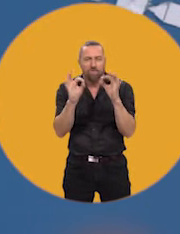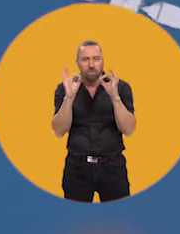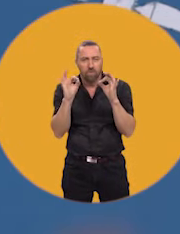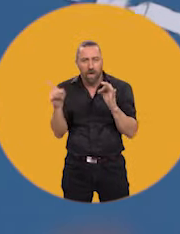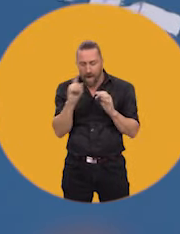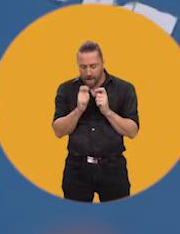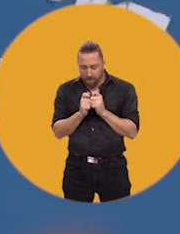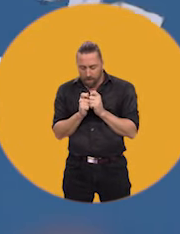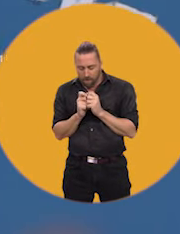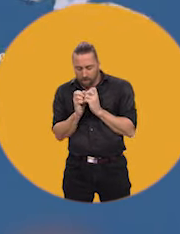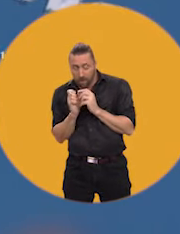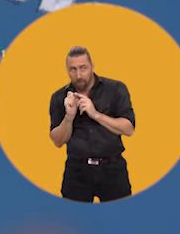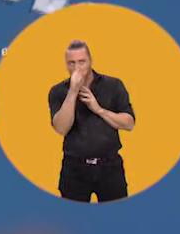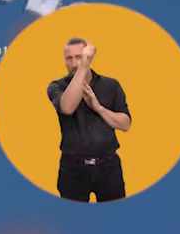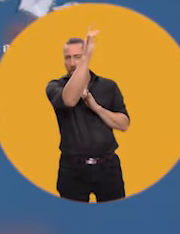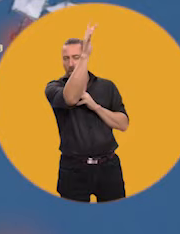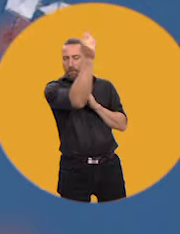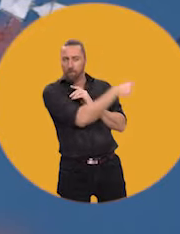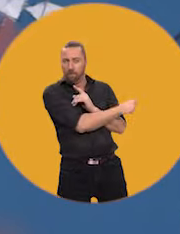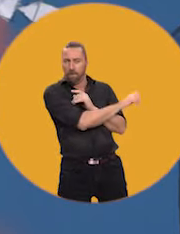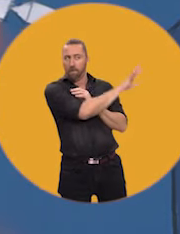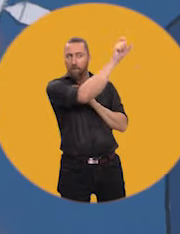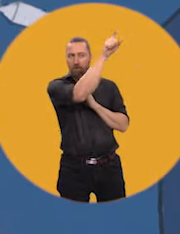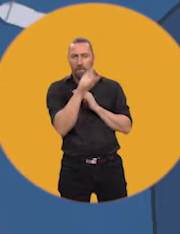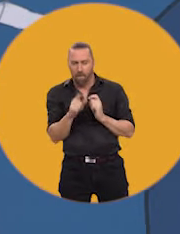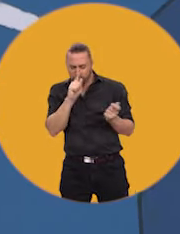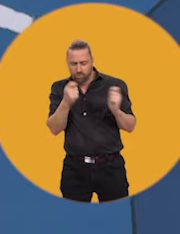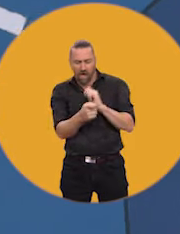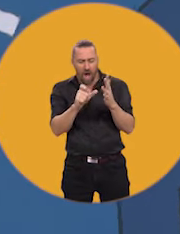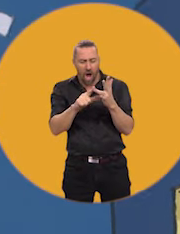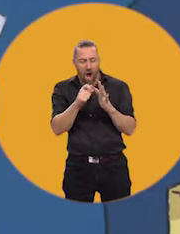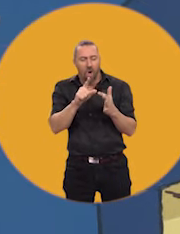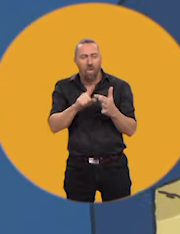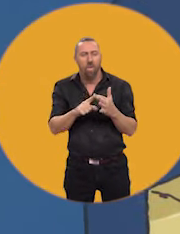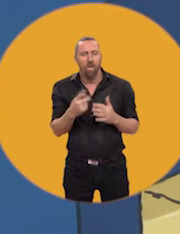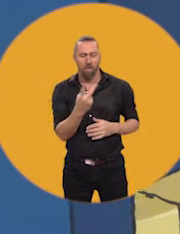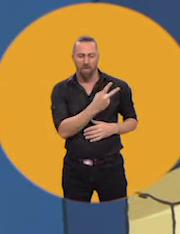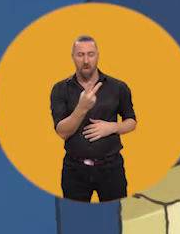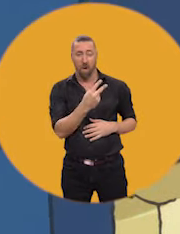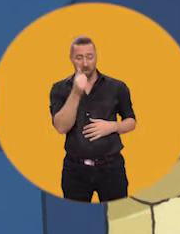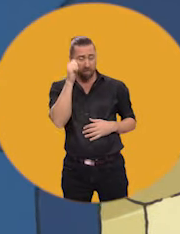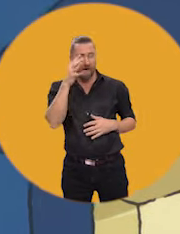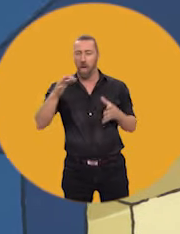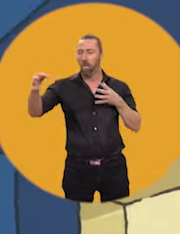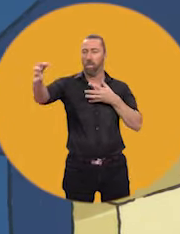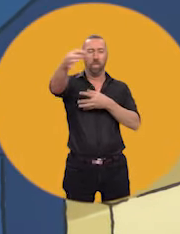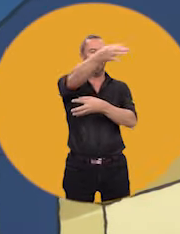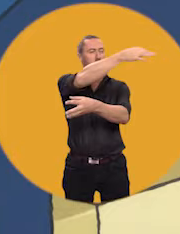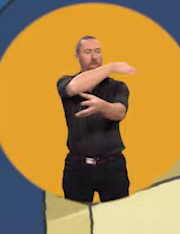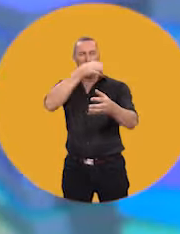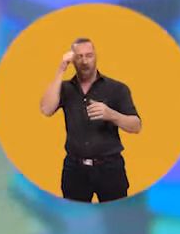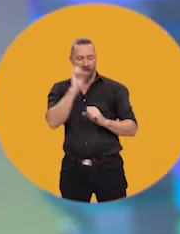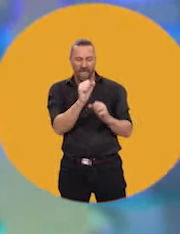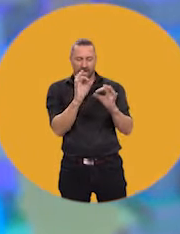could transfer a message and decode it too. They had their own language that no one else knew.